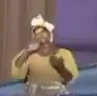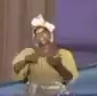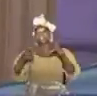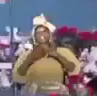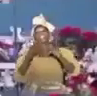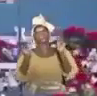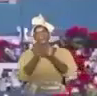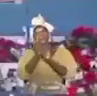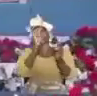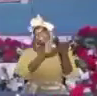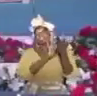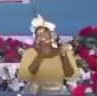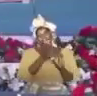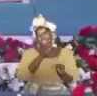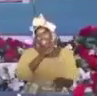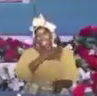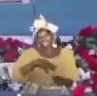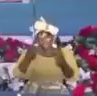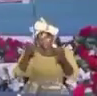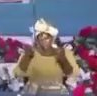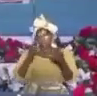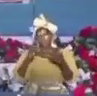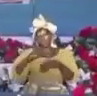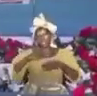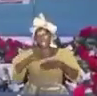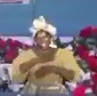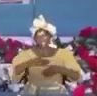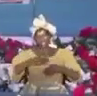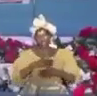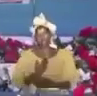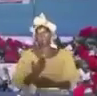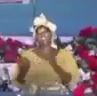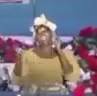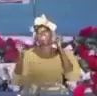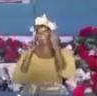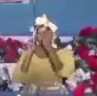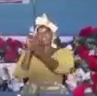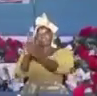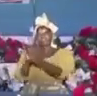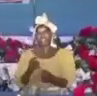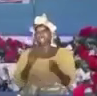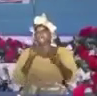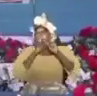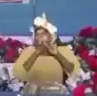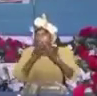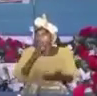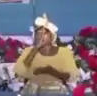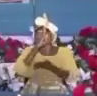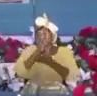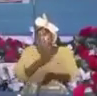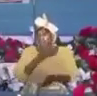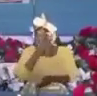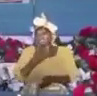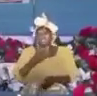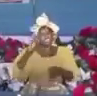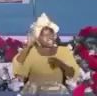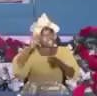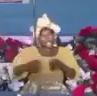they want the fruits of encounter. There are certain things that cannot be received through a back door.